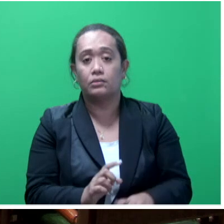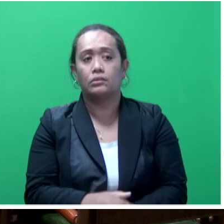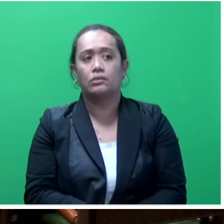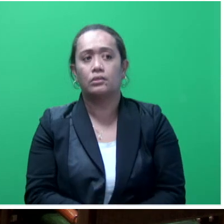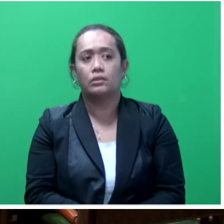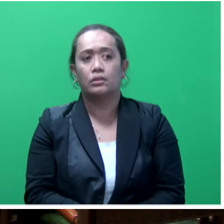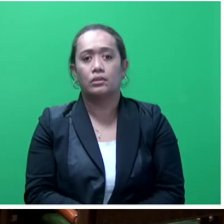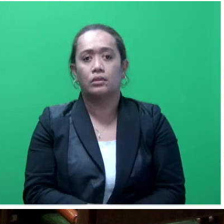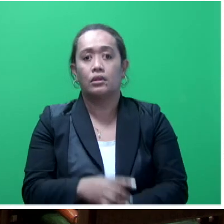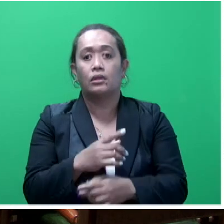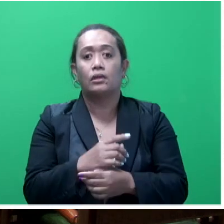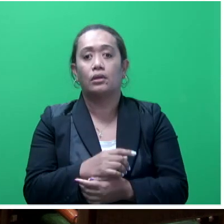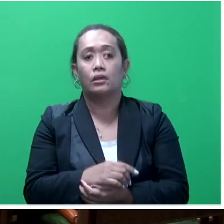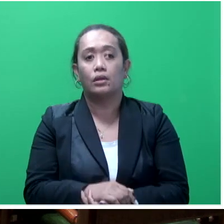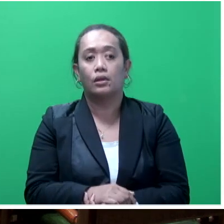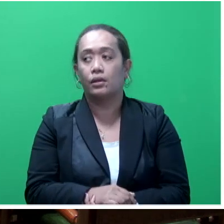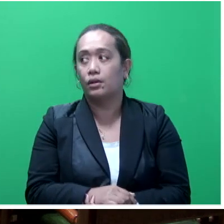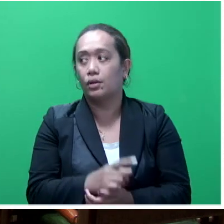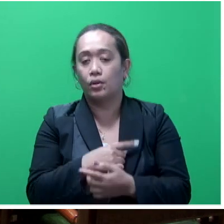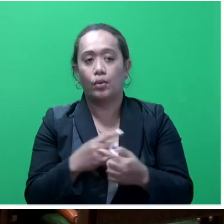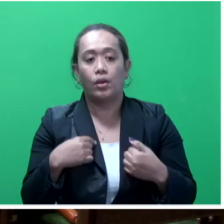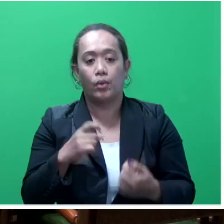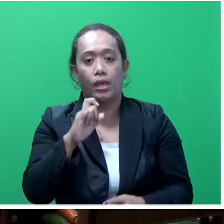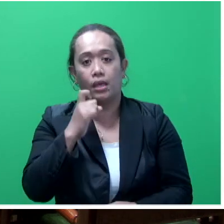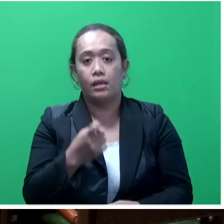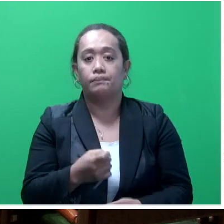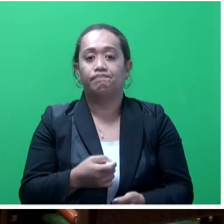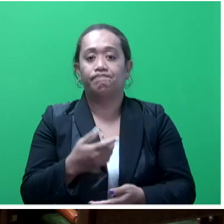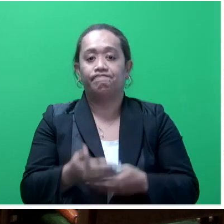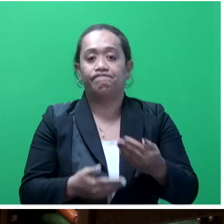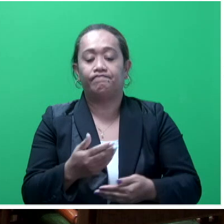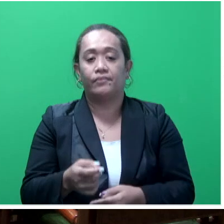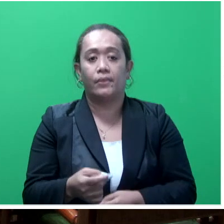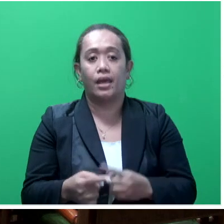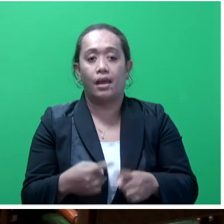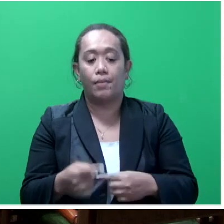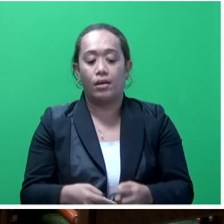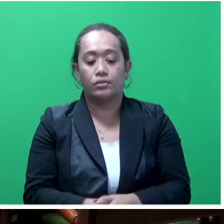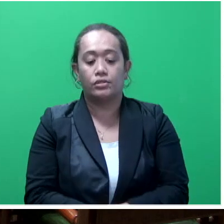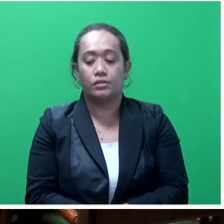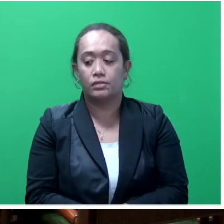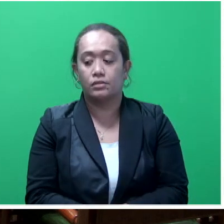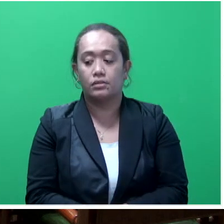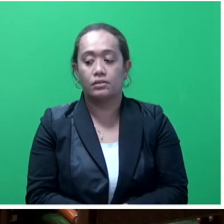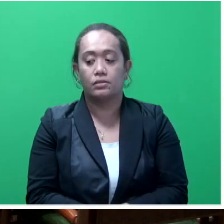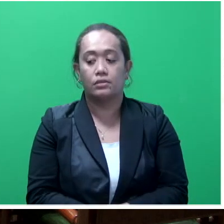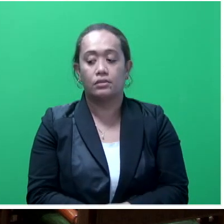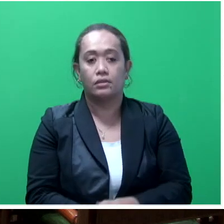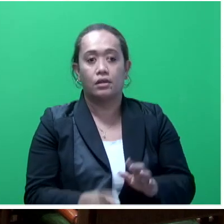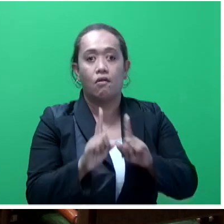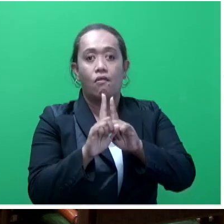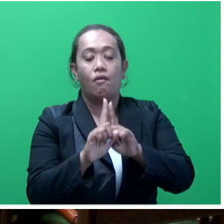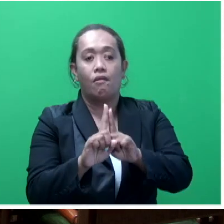deal with the suspension motion. For the purposes of complying with the standing orders with respect to sitting